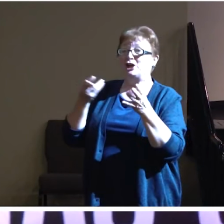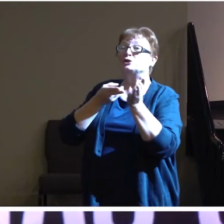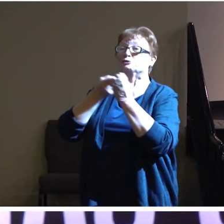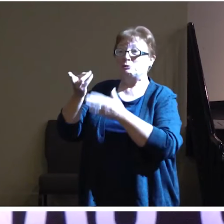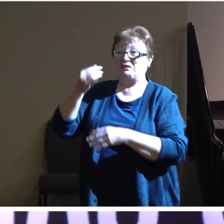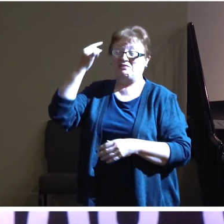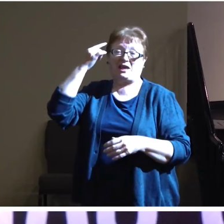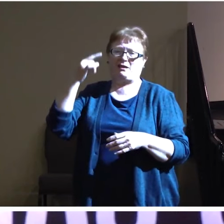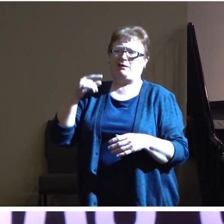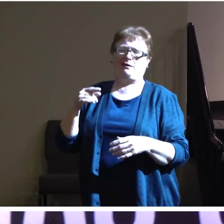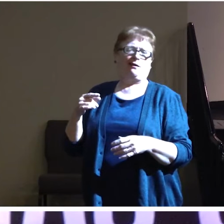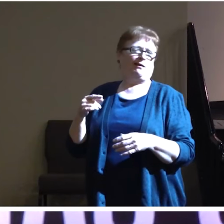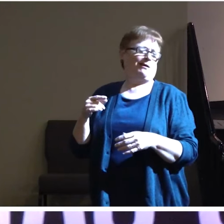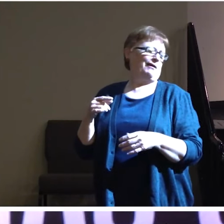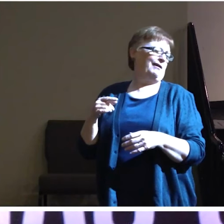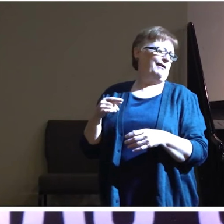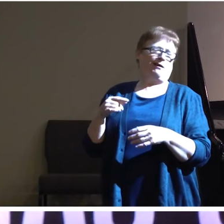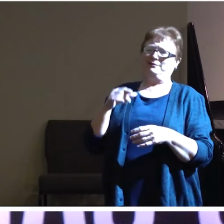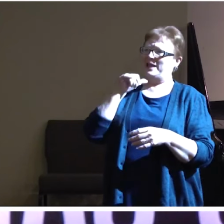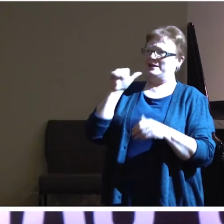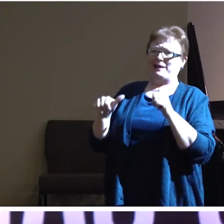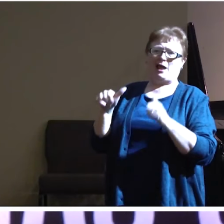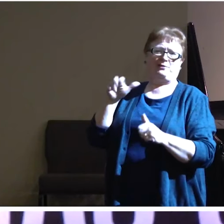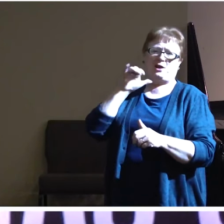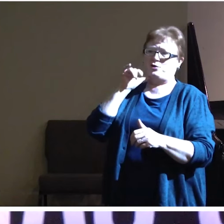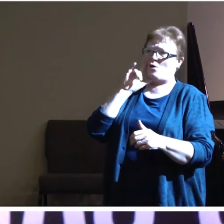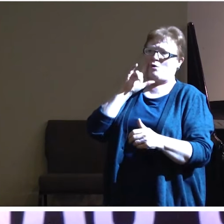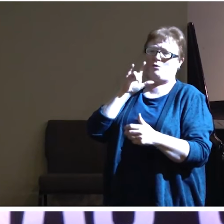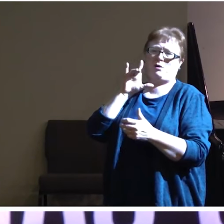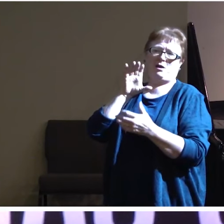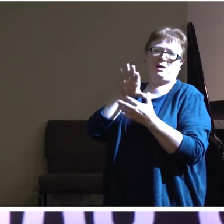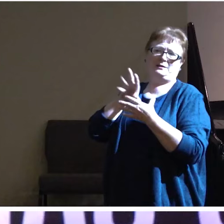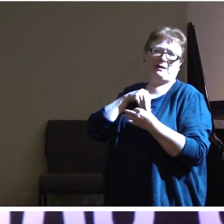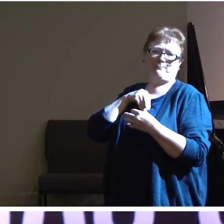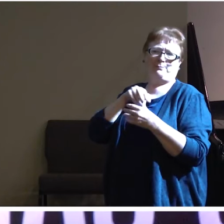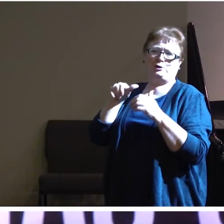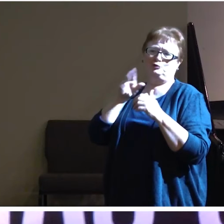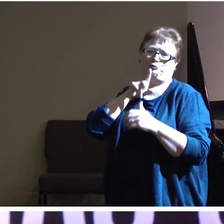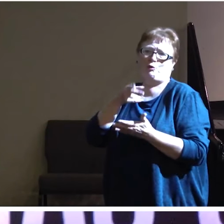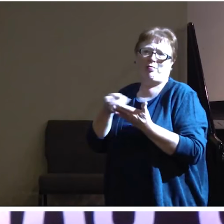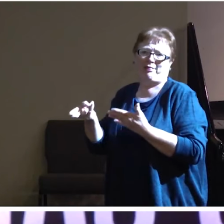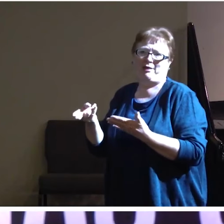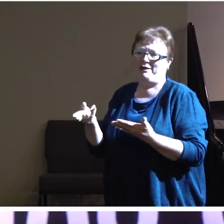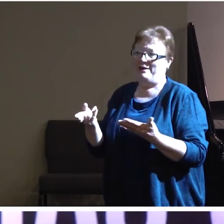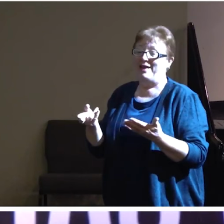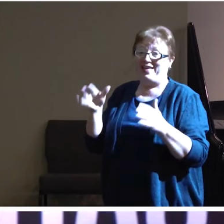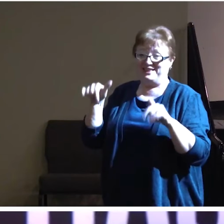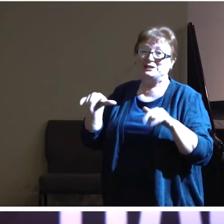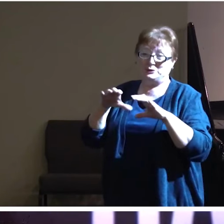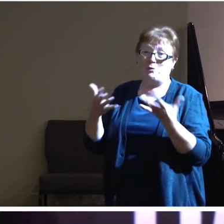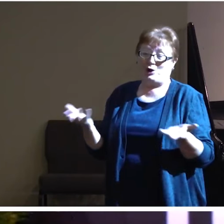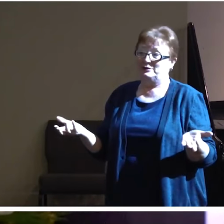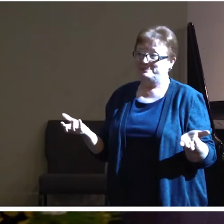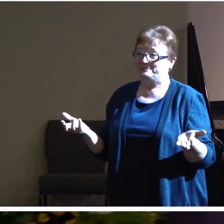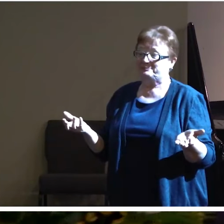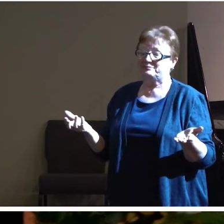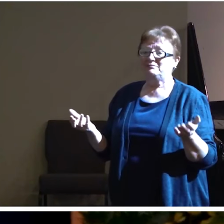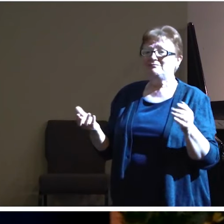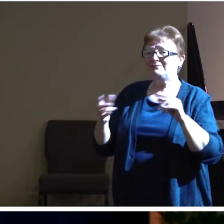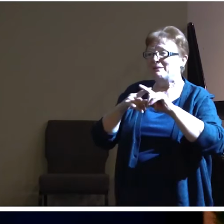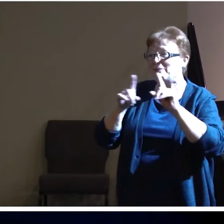in life. This is the world that we live in. But fortunately, in the word of God, we have revelation.